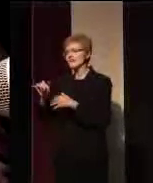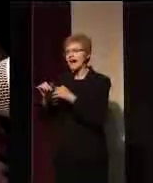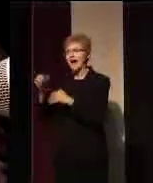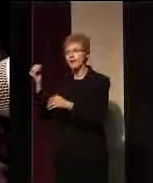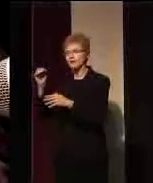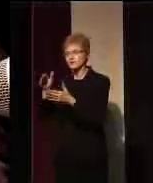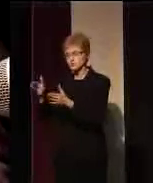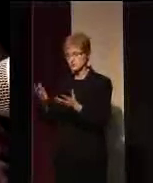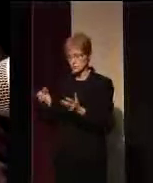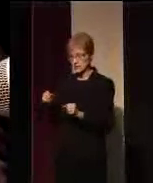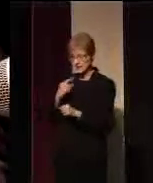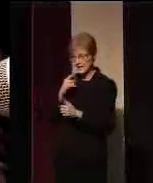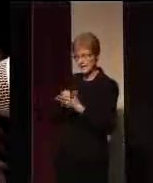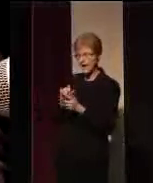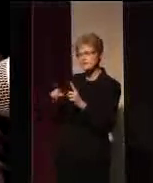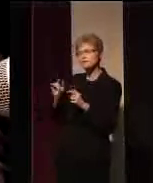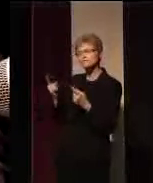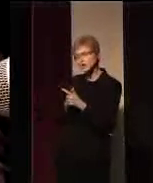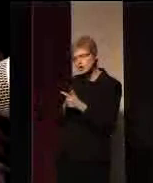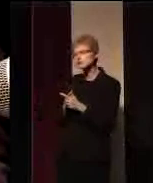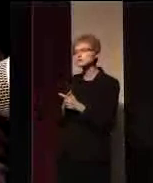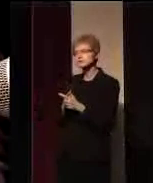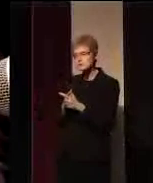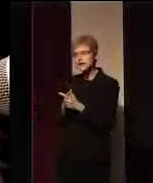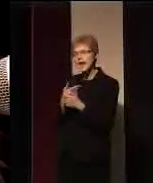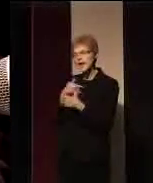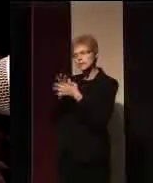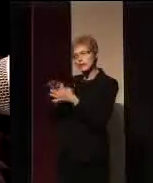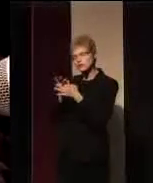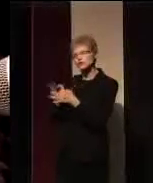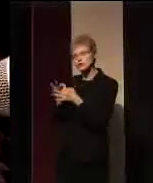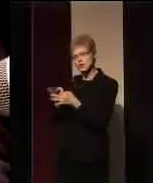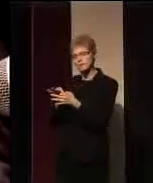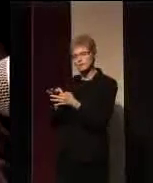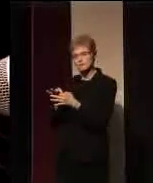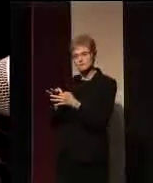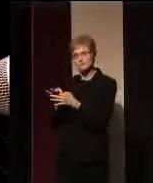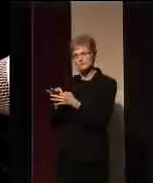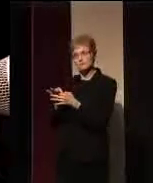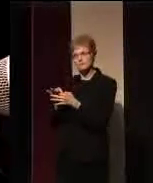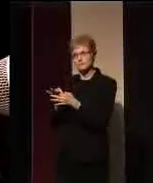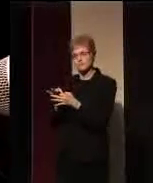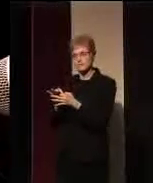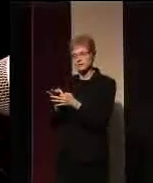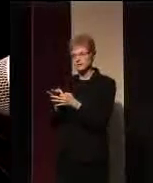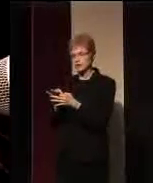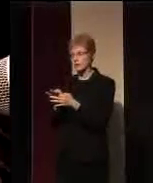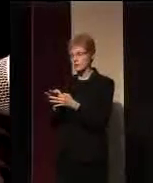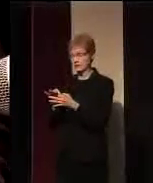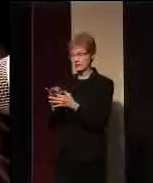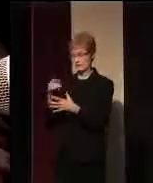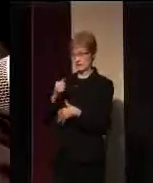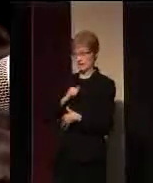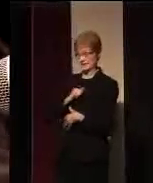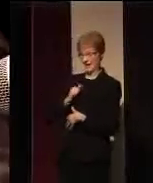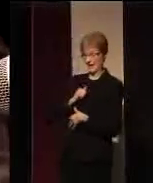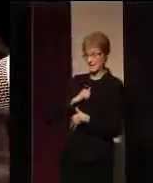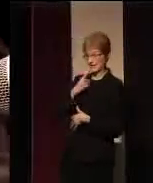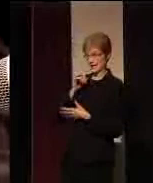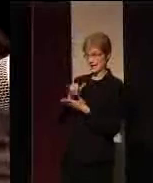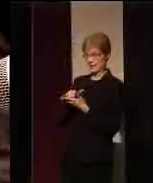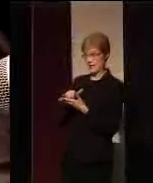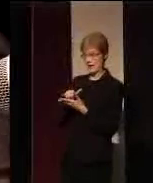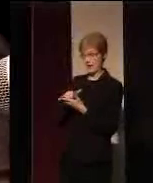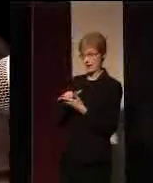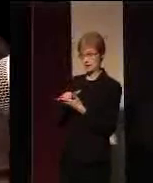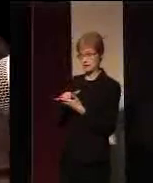have a relationship with the people you're talking about and you talking to. Because I could have very well said it to him, but I would have been at his house